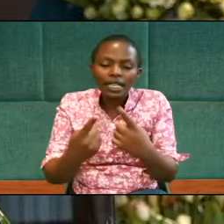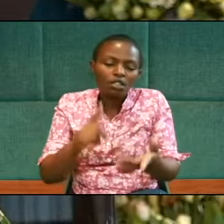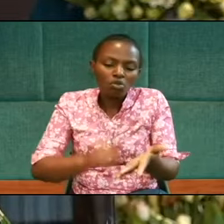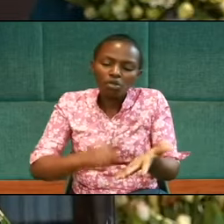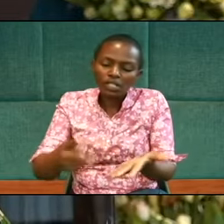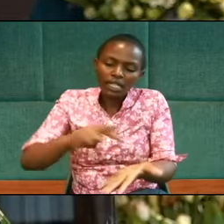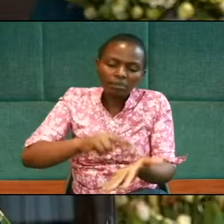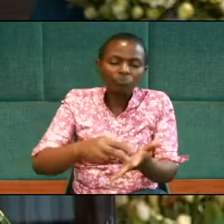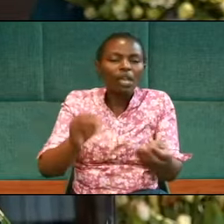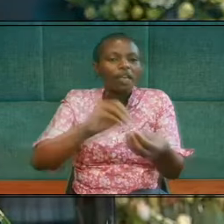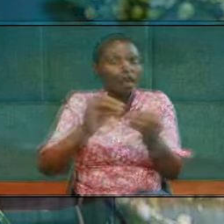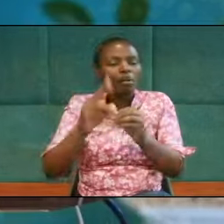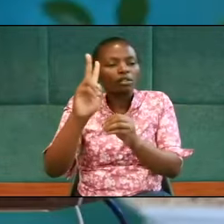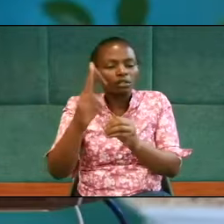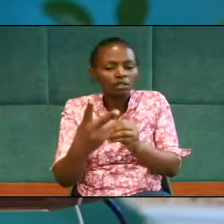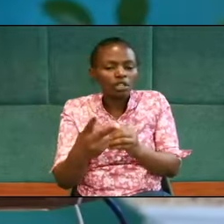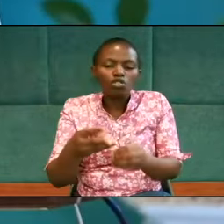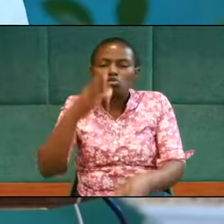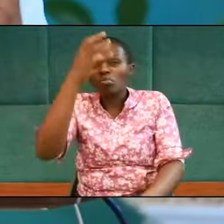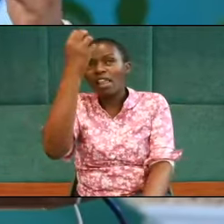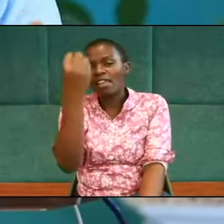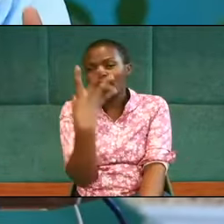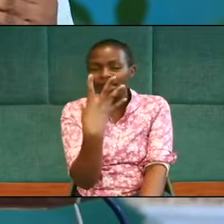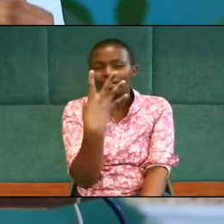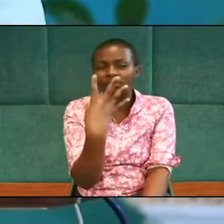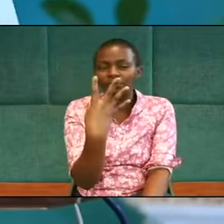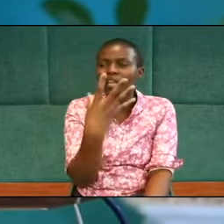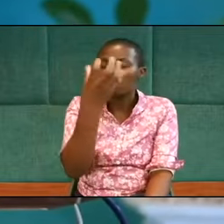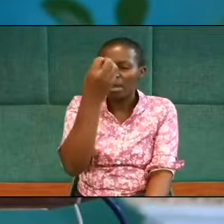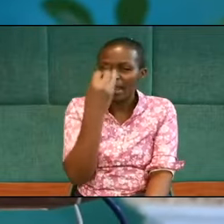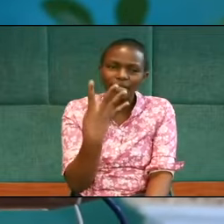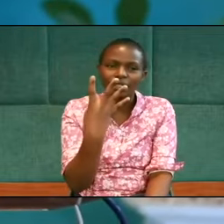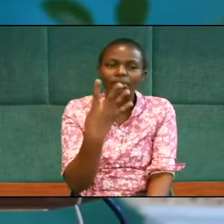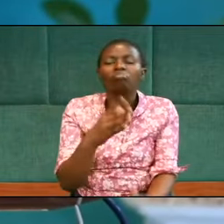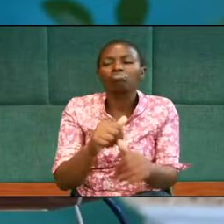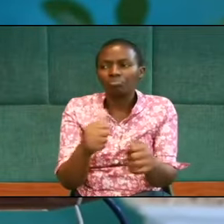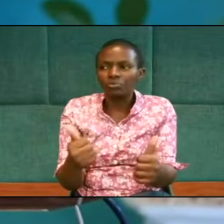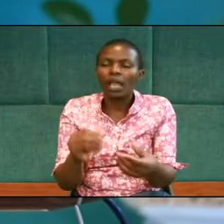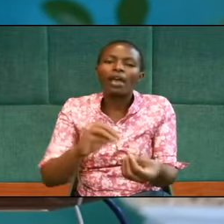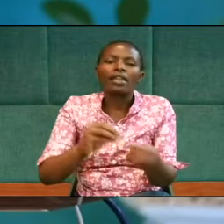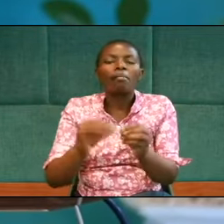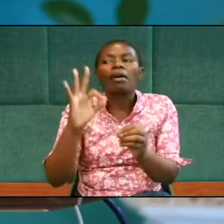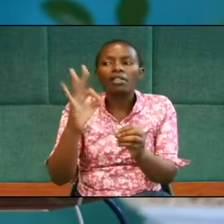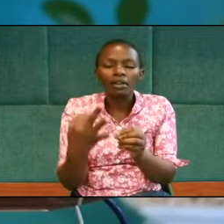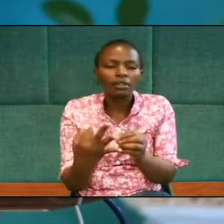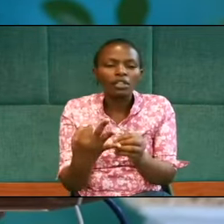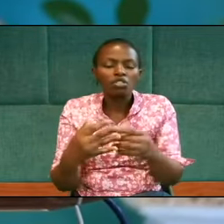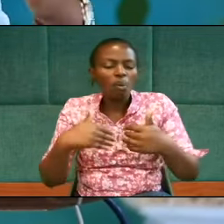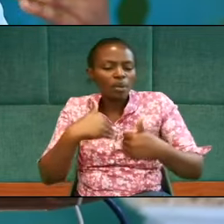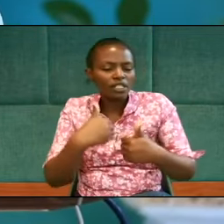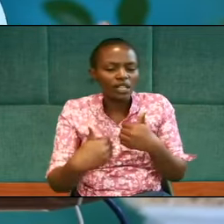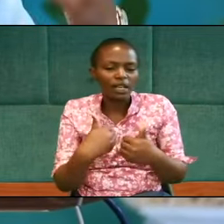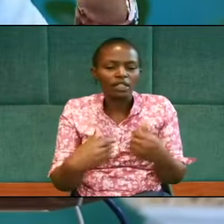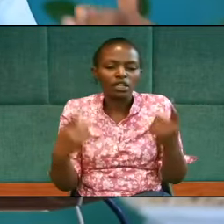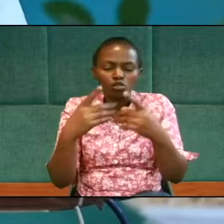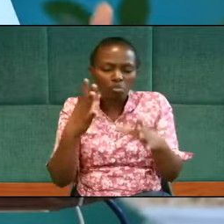means. Promise number two, you are going to be enlightened irrespective of who you are. Promise number three, you are going to be challenged